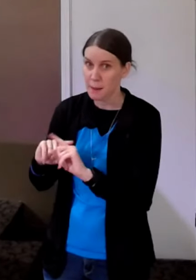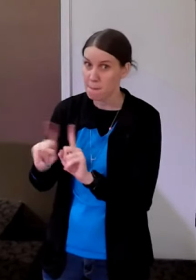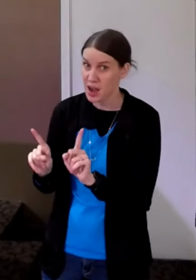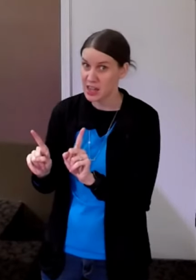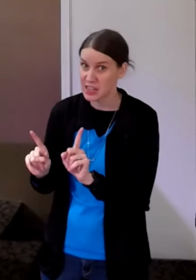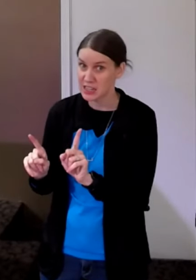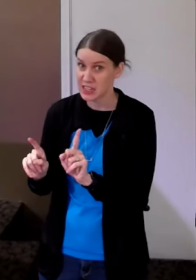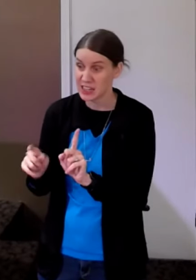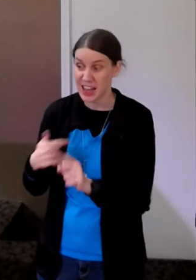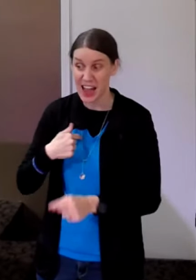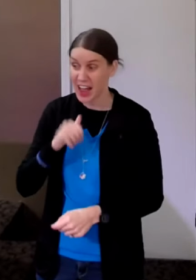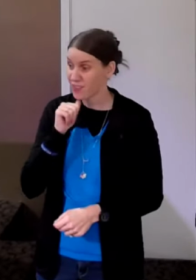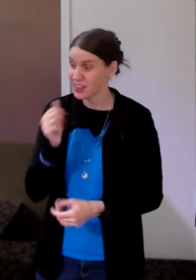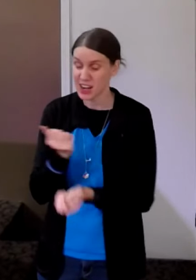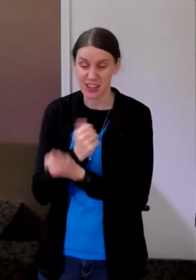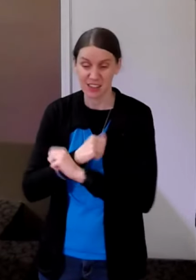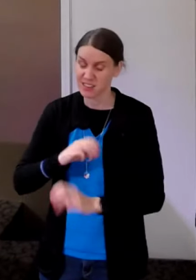guy that's going to save the world.